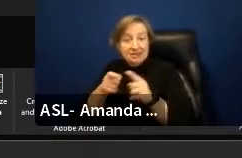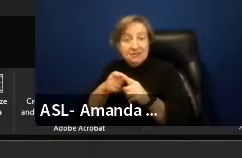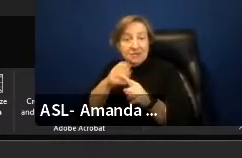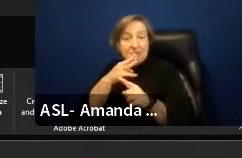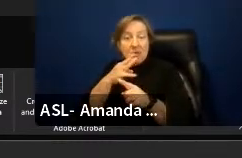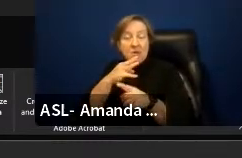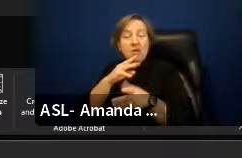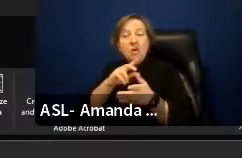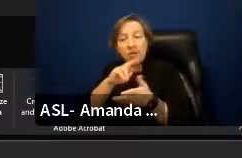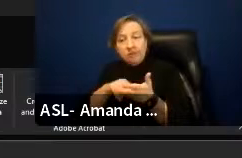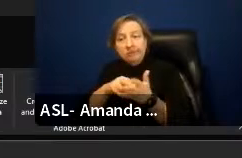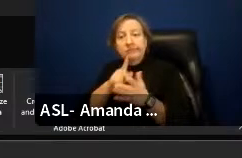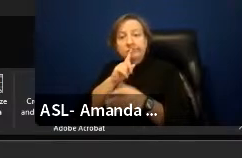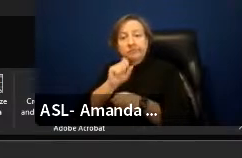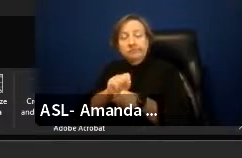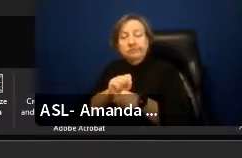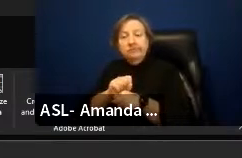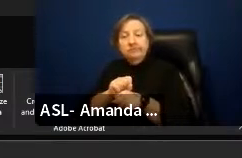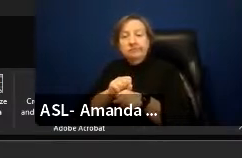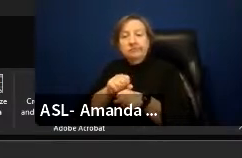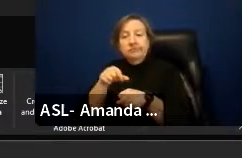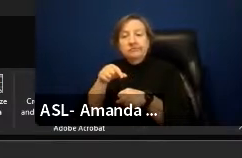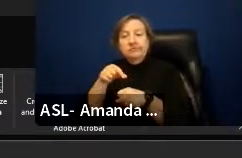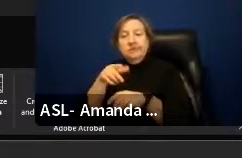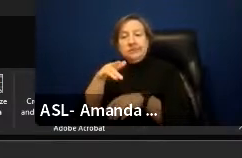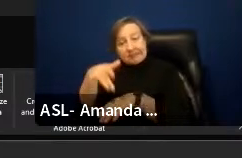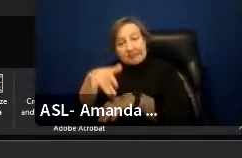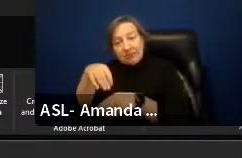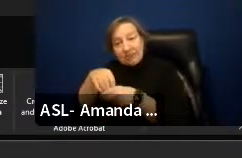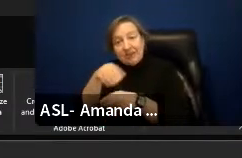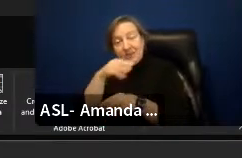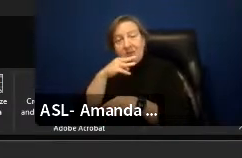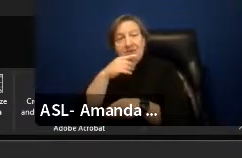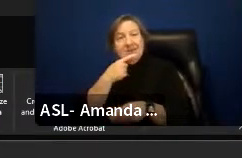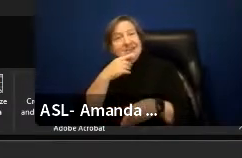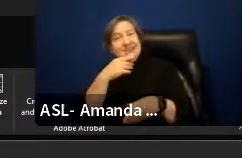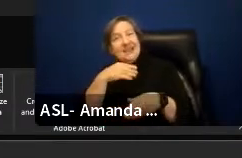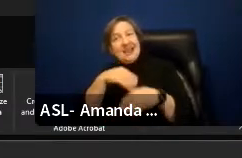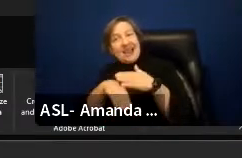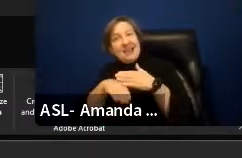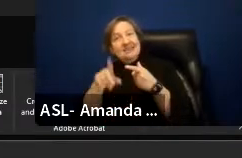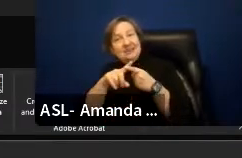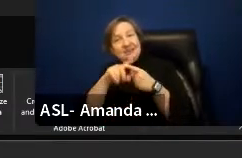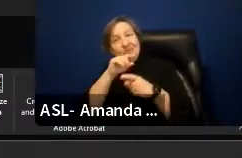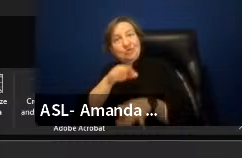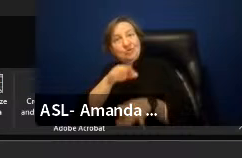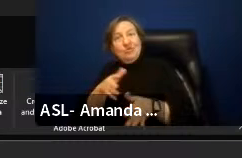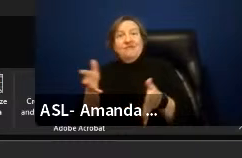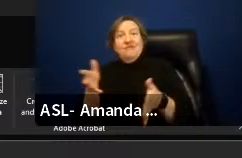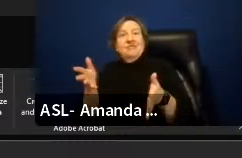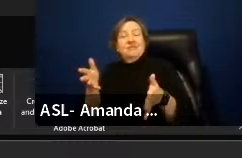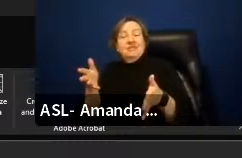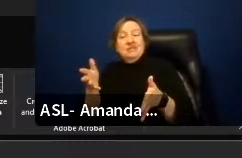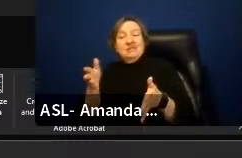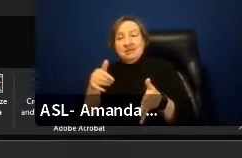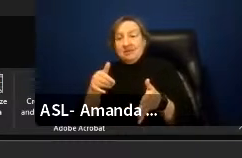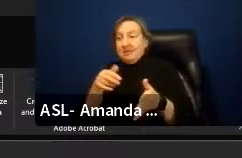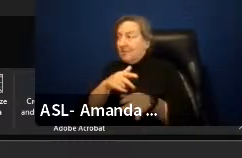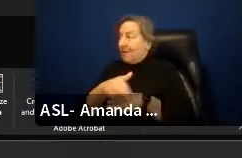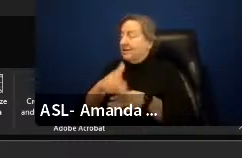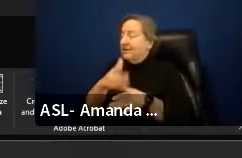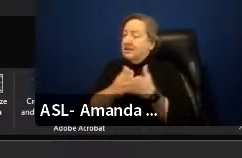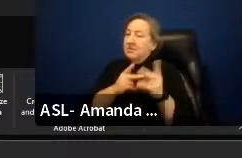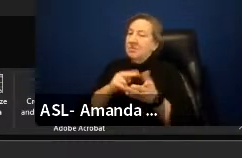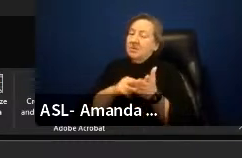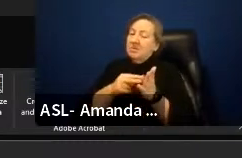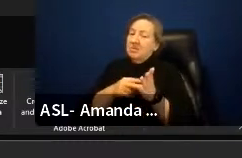actually talking about getting their toe in the water? Well, access to the river. Right, is that I mean, some people would think walking